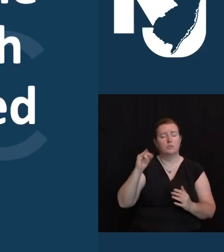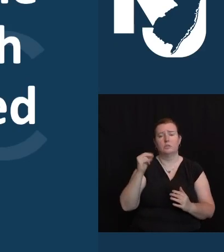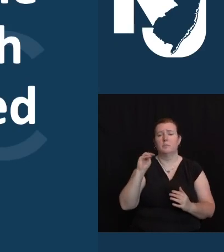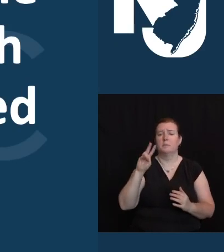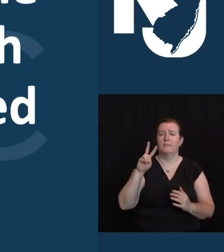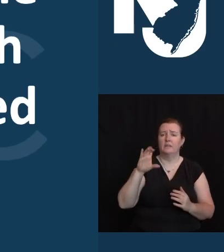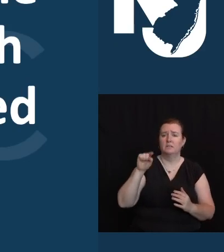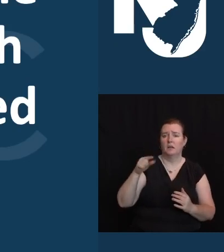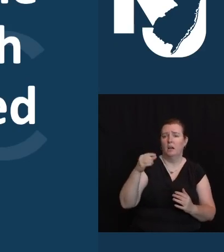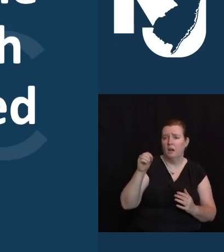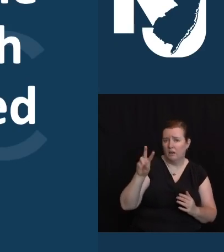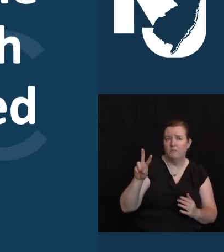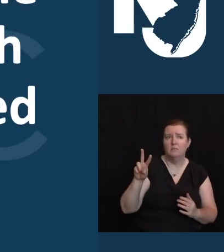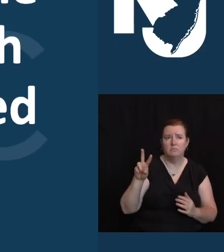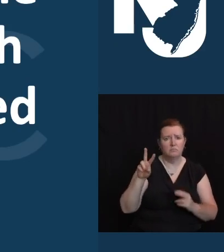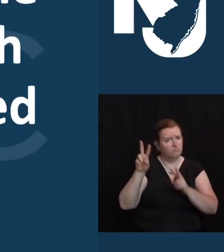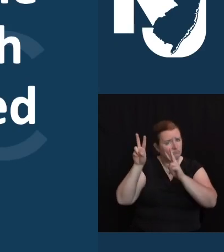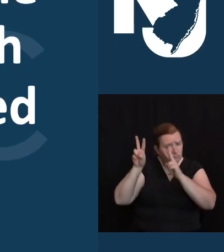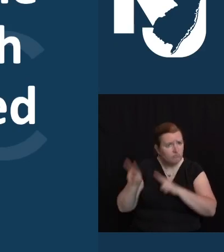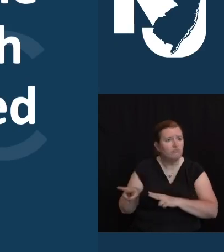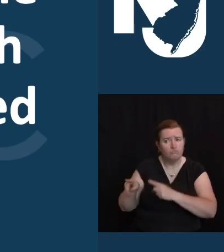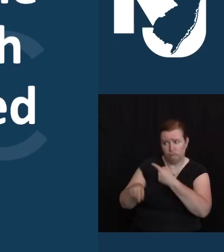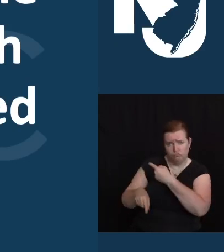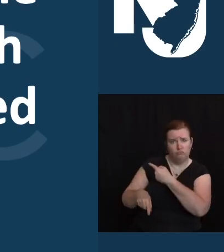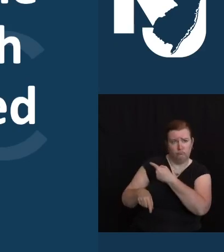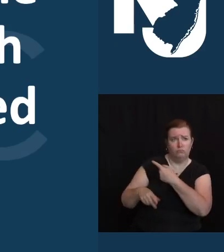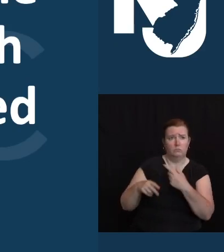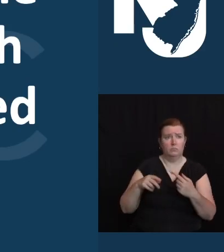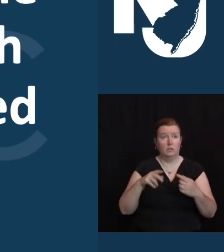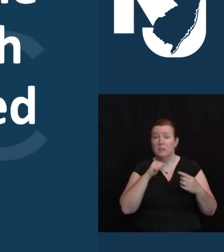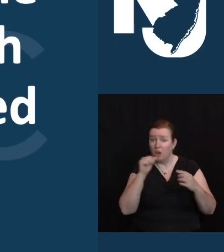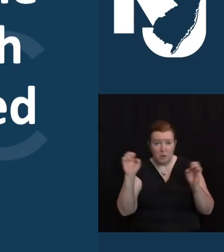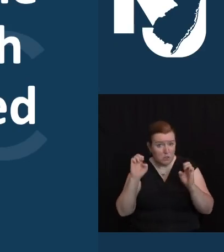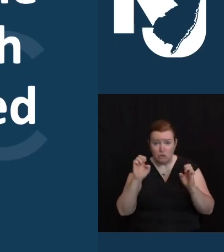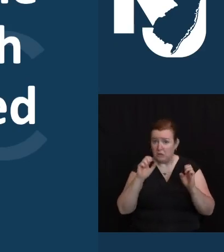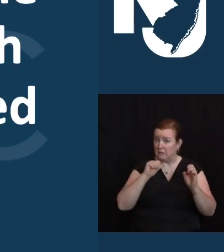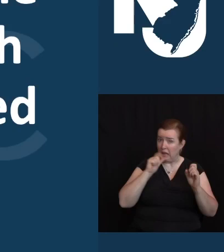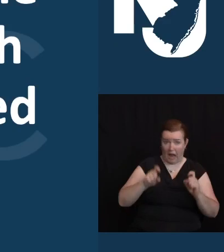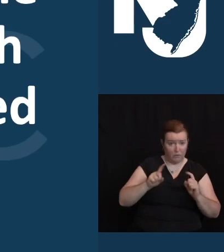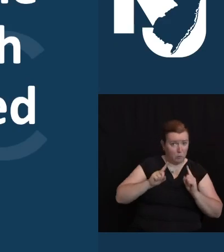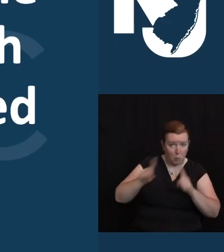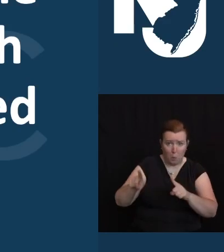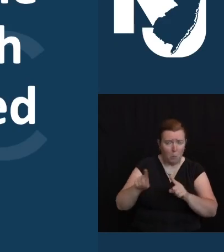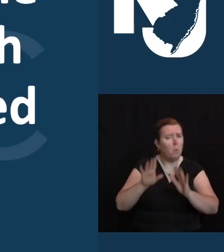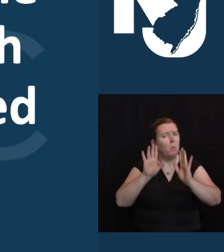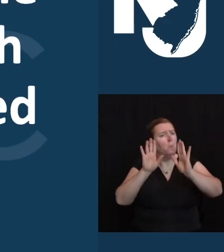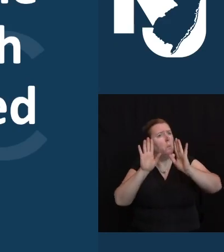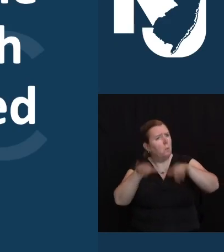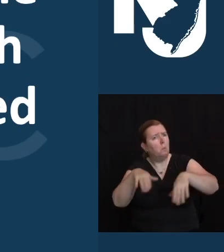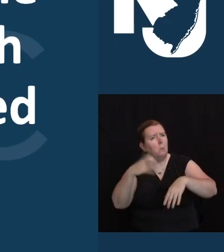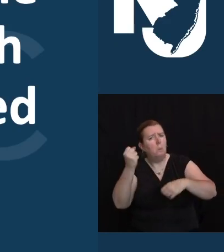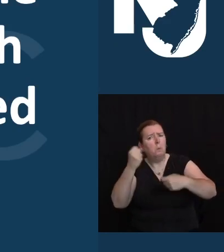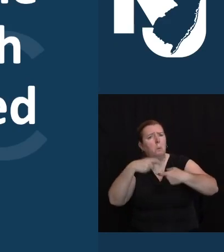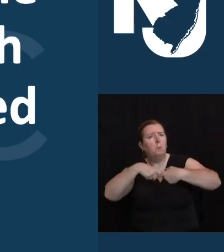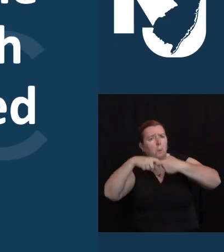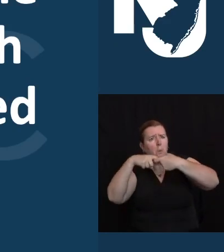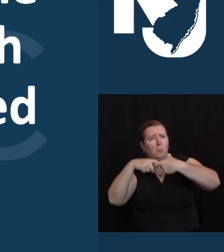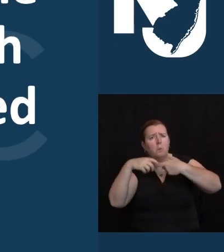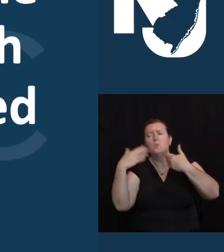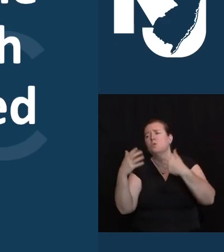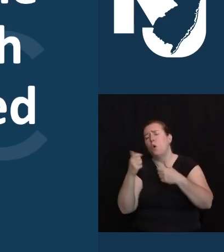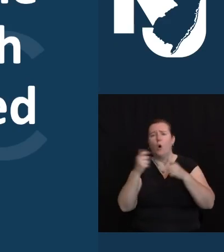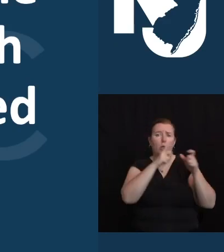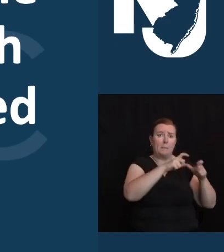need to go today, then let those who have pressing business take care of their transactions. I express my appreciation to